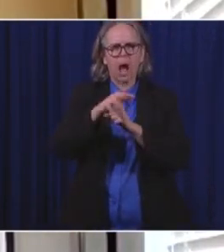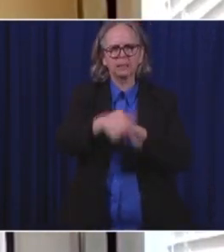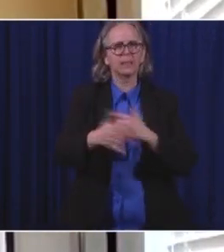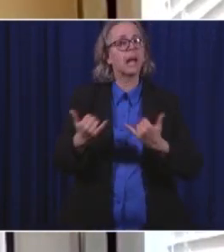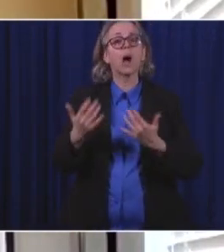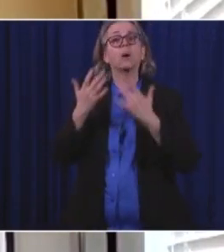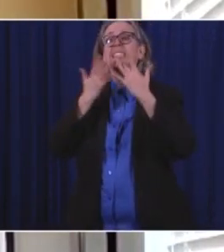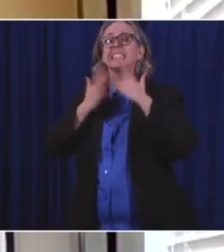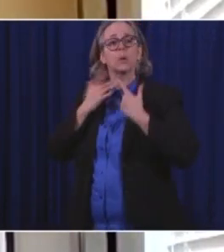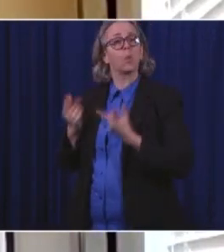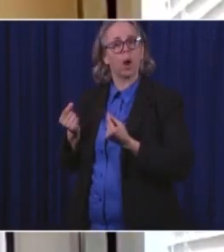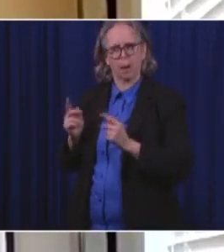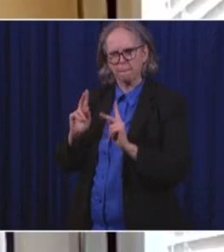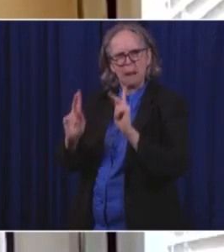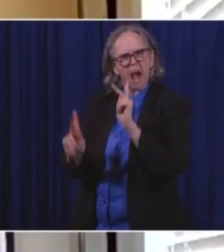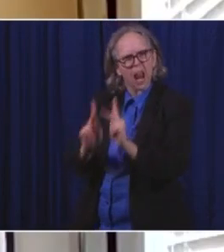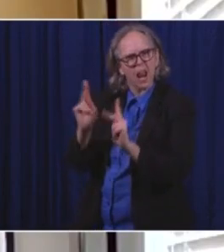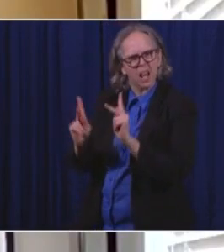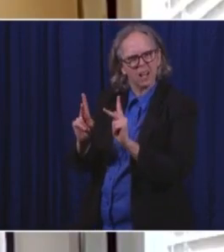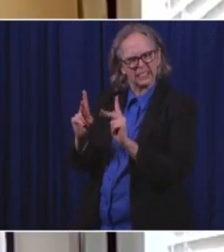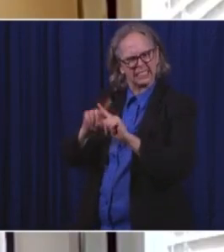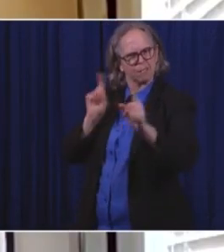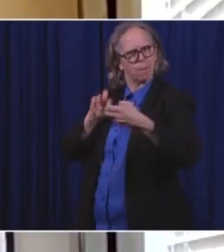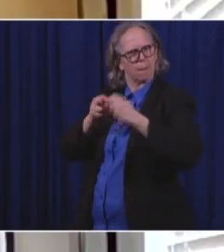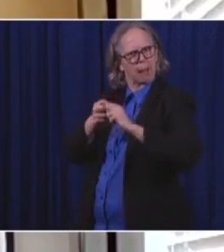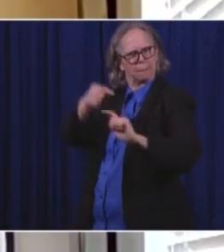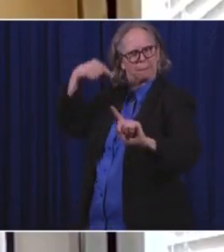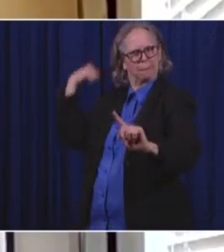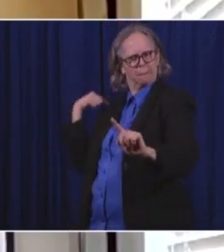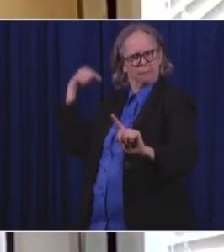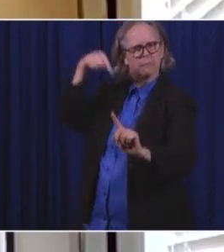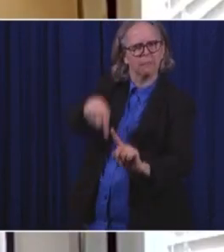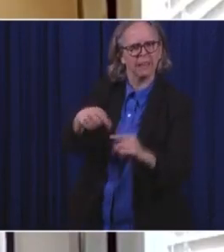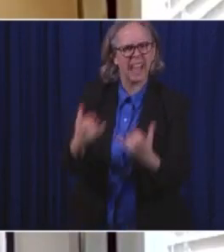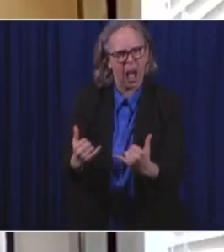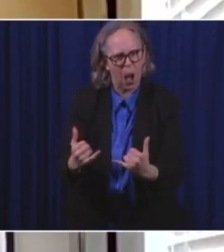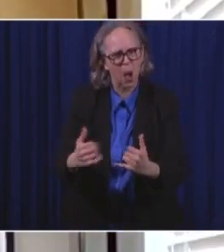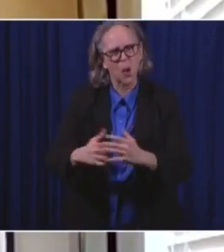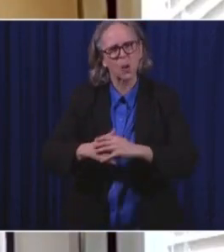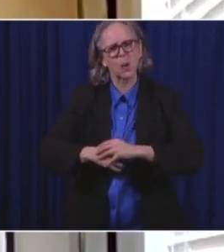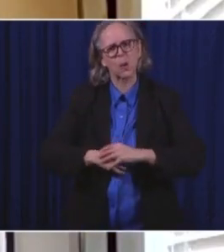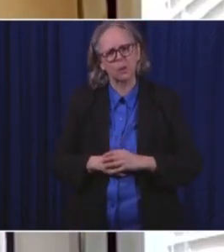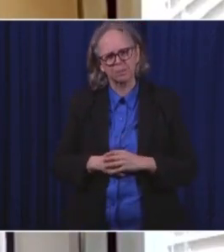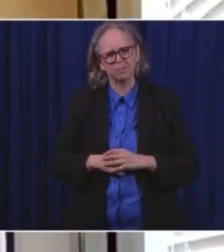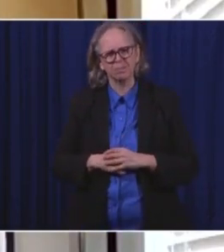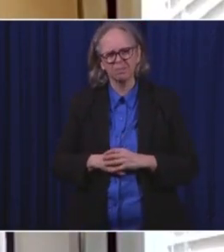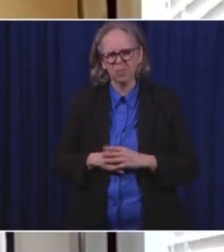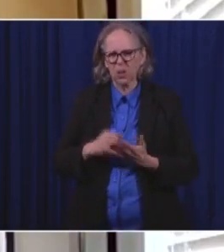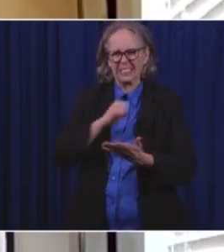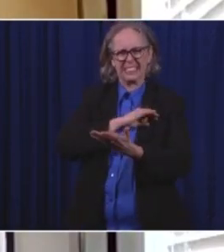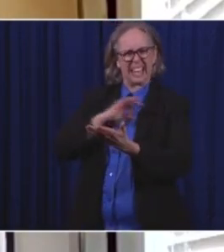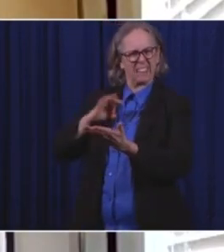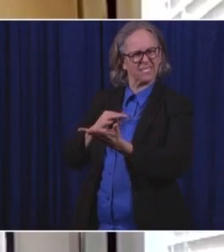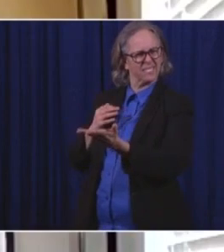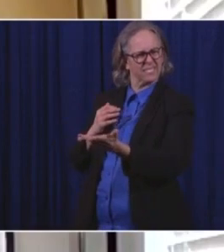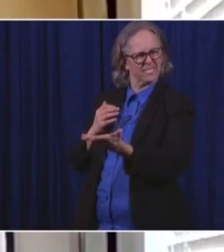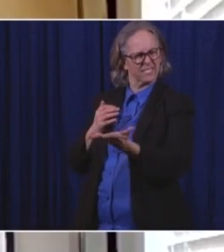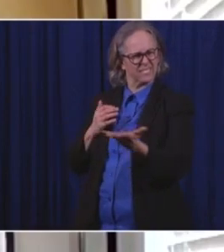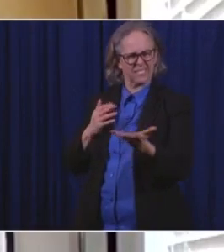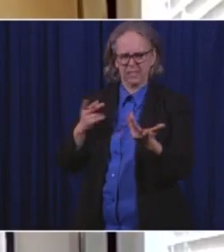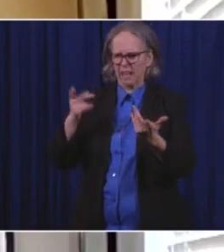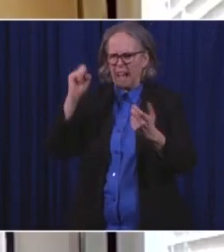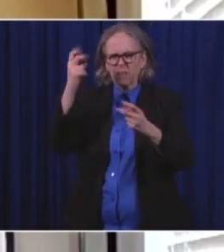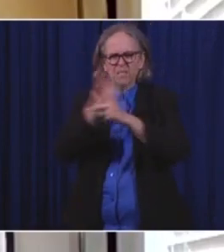Our hospitals, in fact, have been able to activate units. They've been able to repurpose units